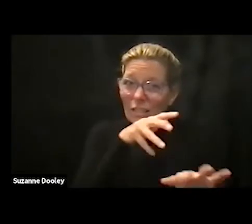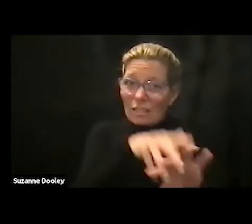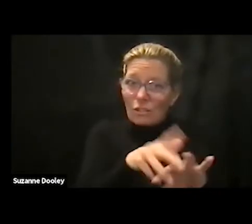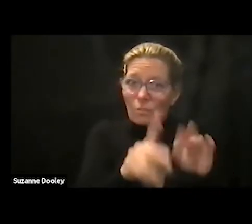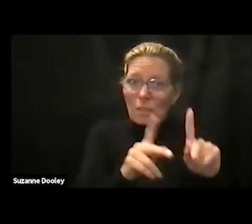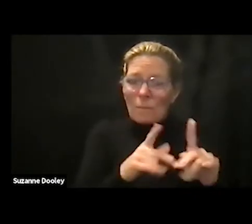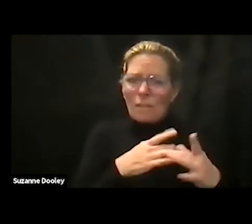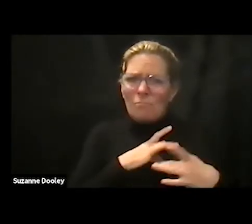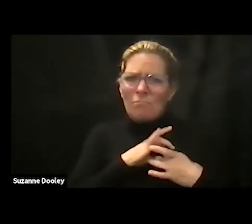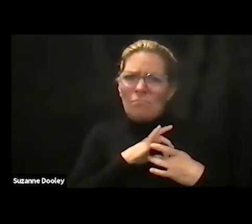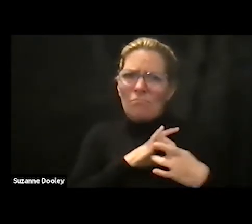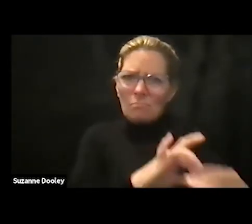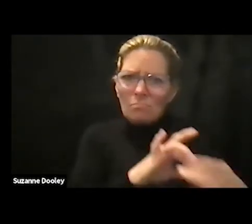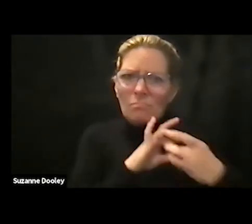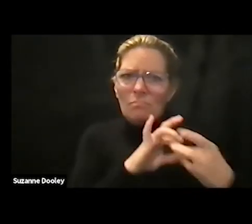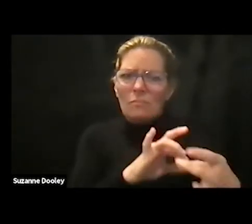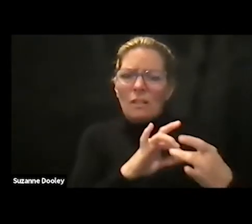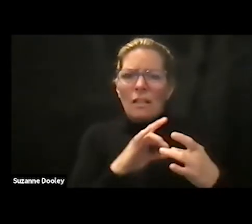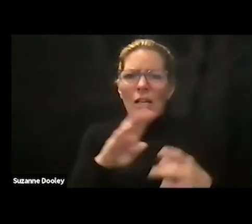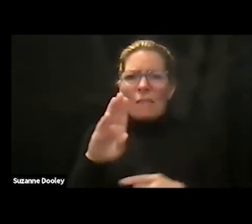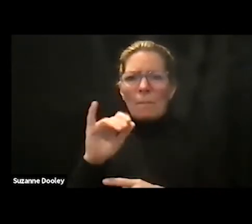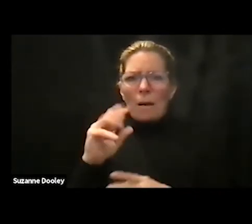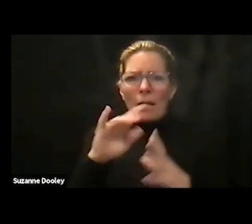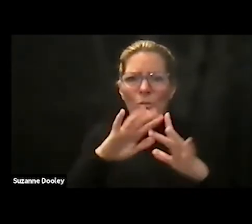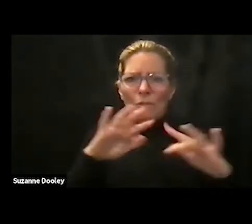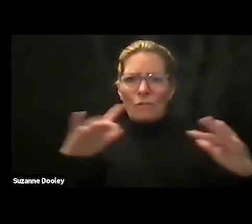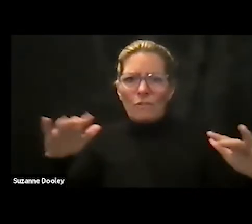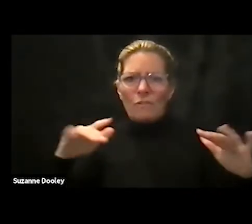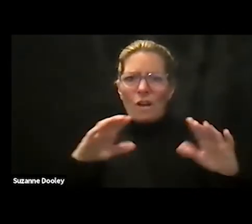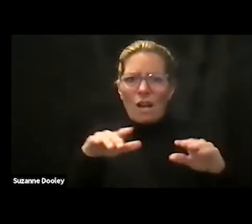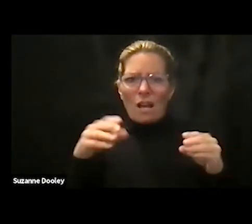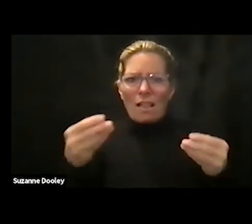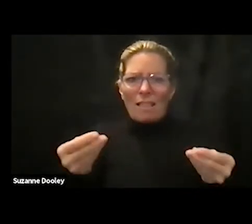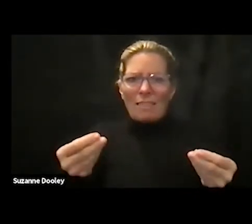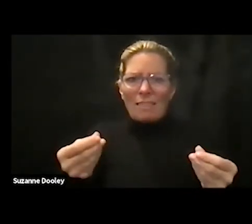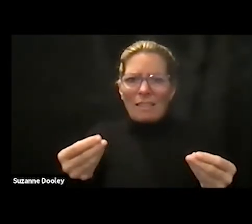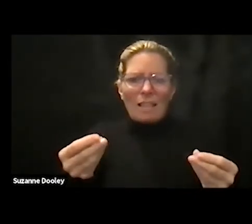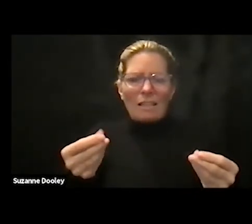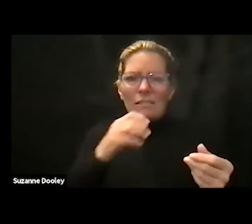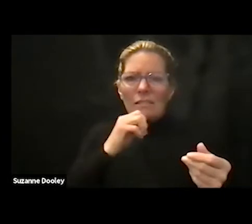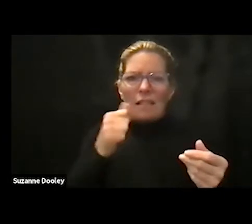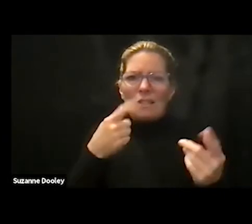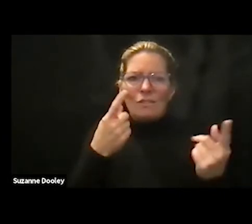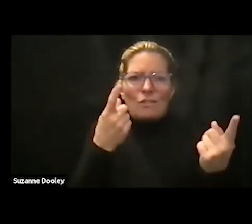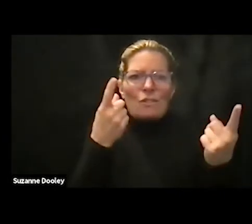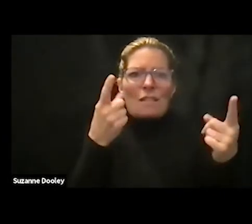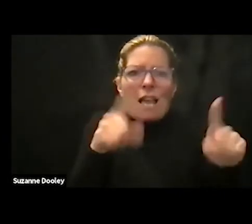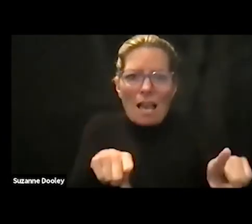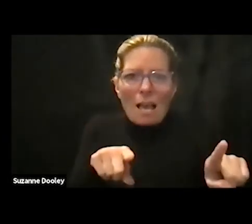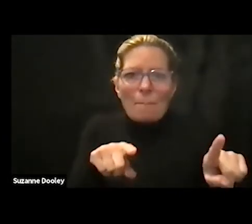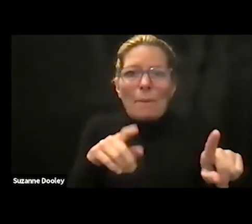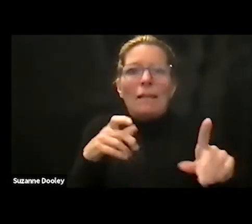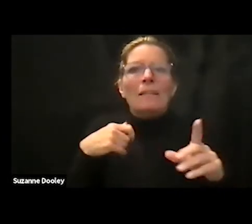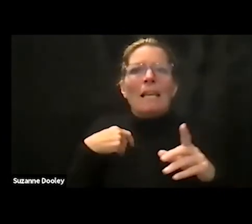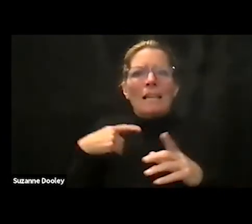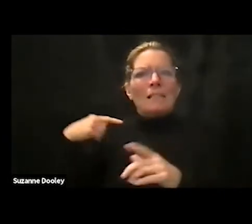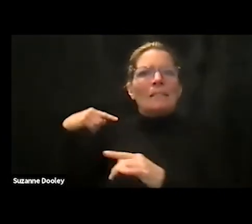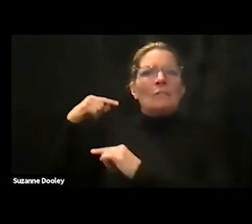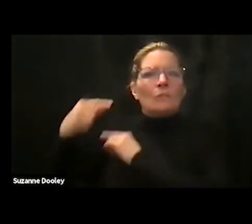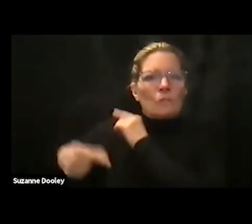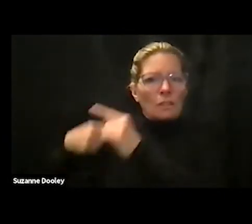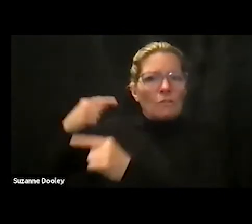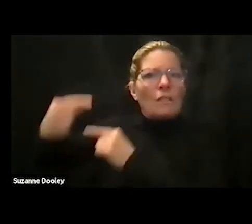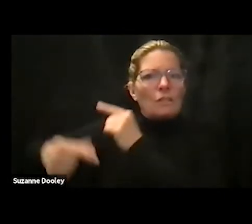the biodiversity of our lands are not just something that happened magically, but has been done so